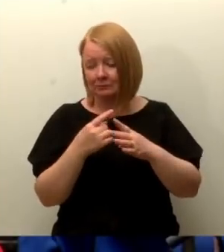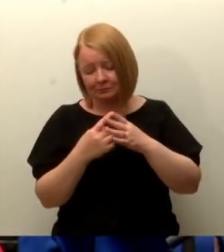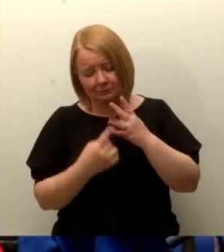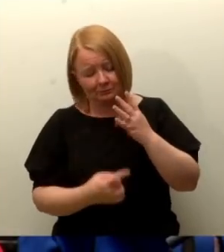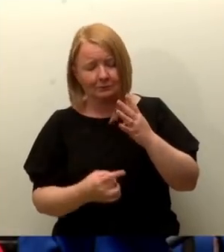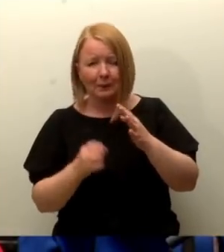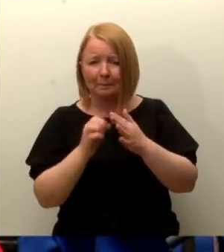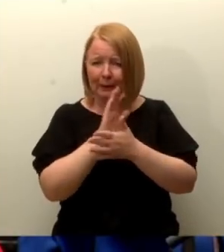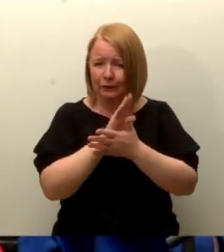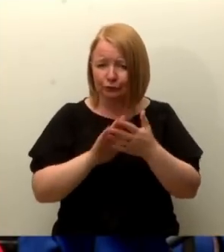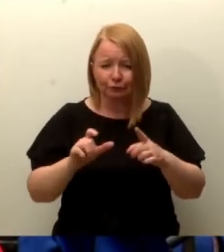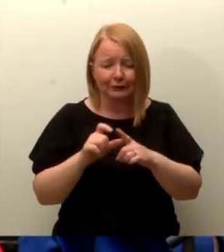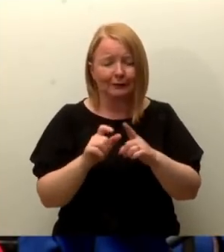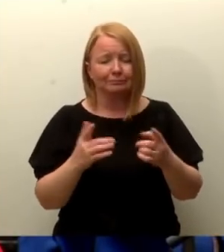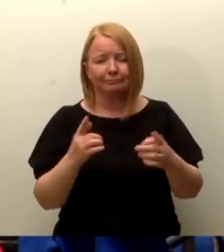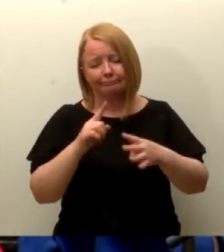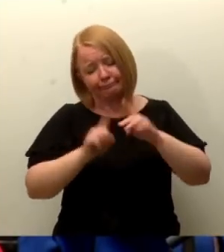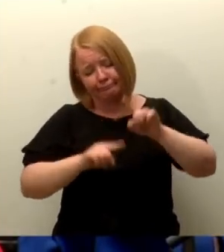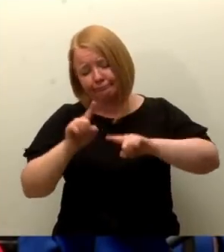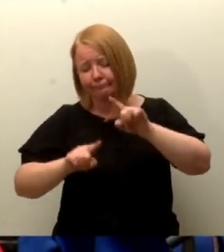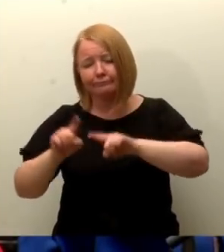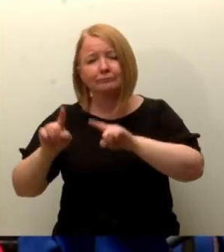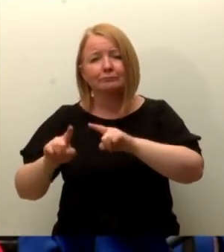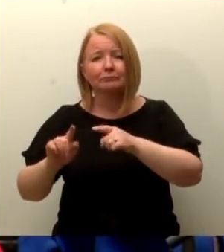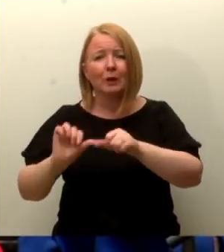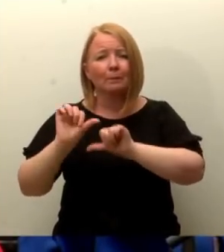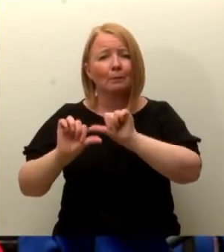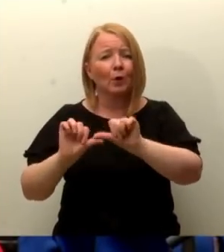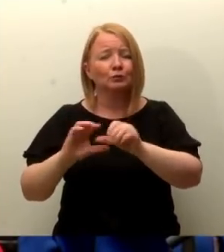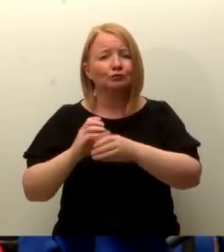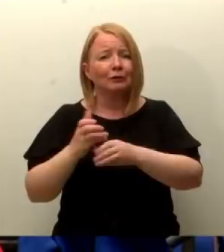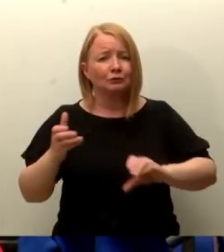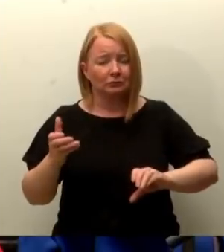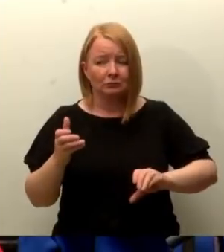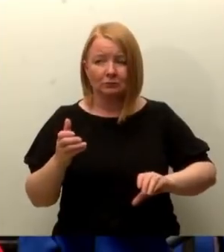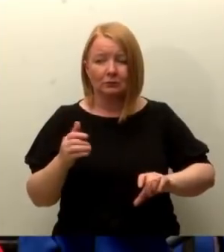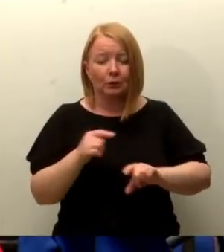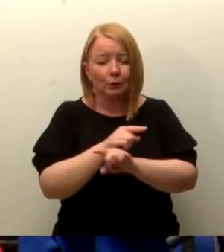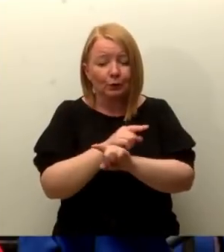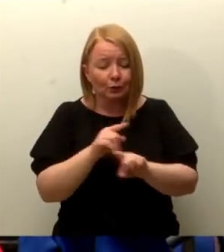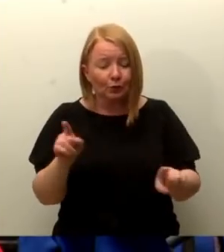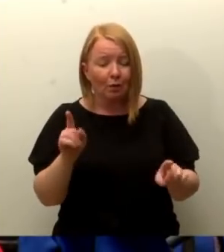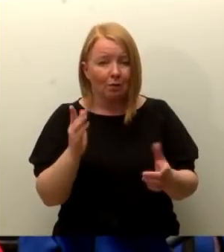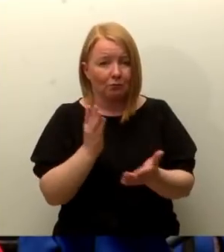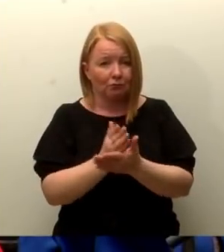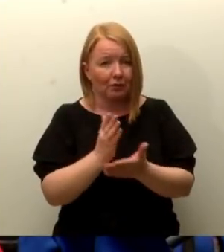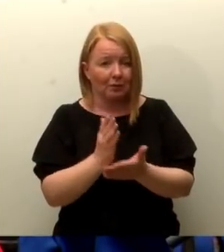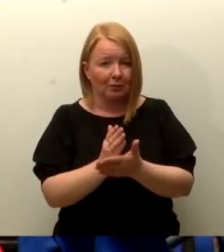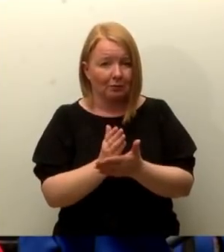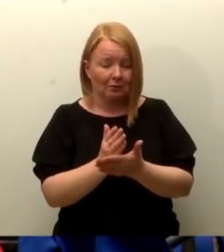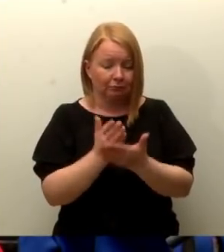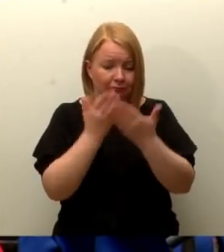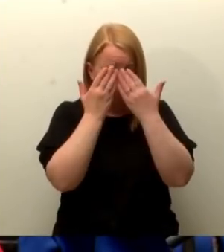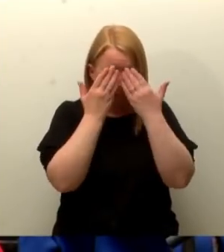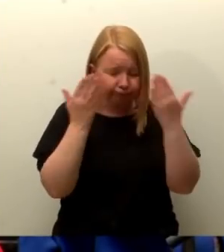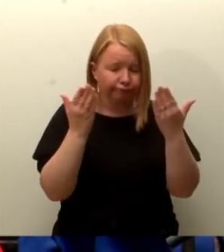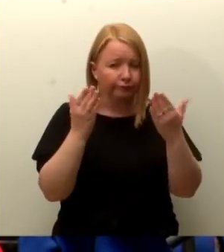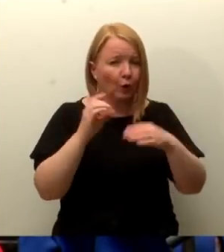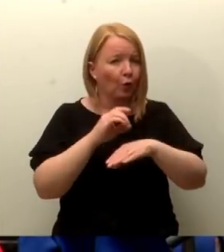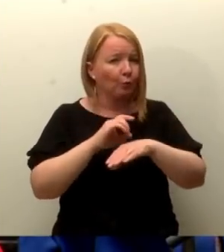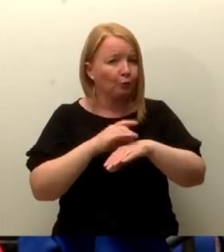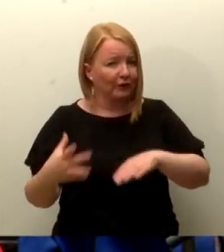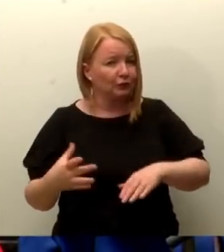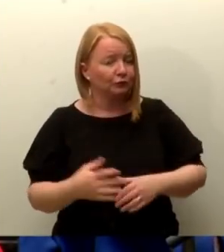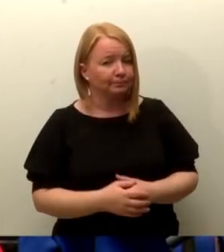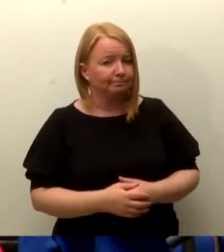got their PhD, some of them have done their post-graduation. You are in a very, very noble profession.